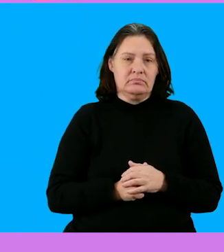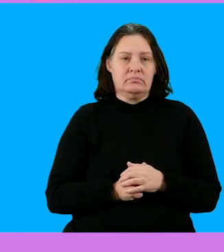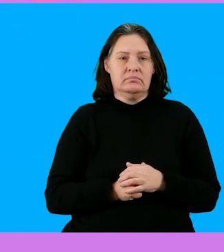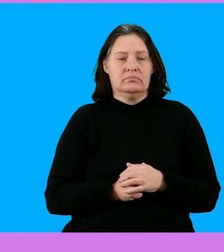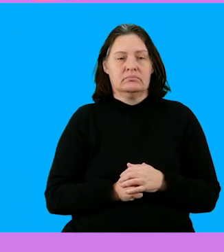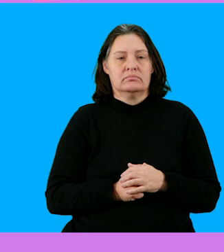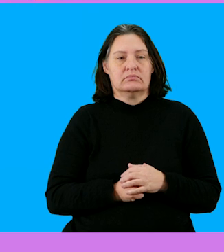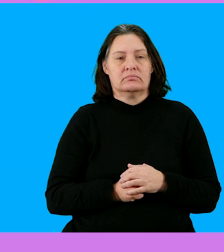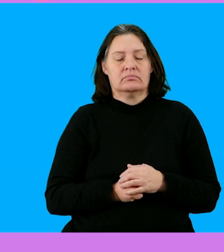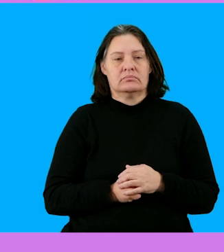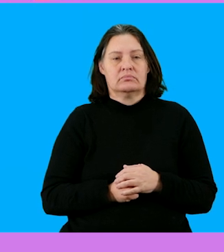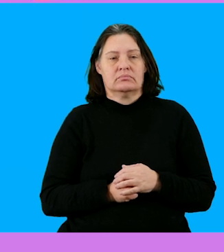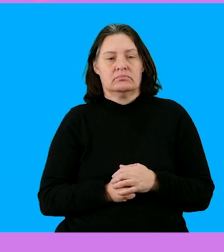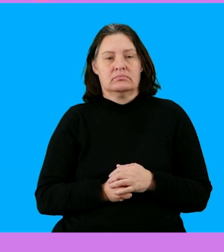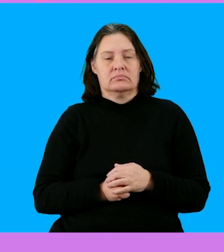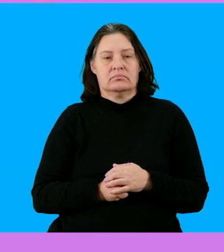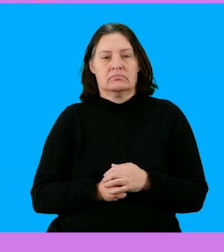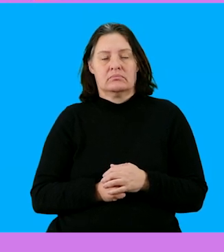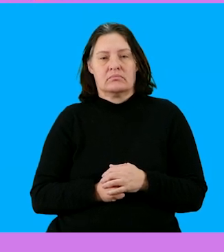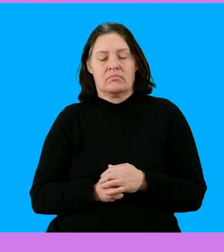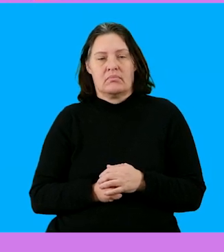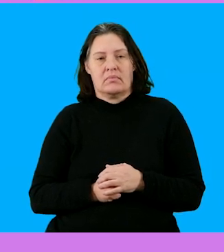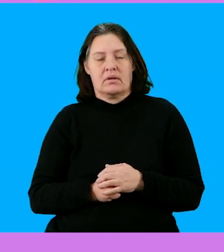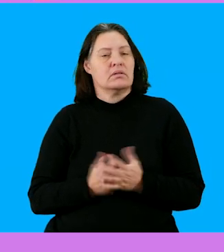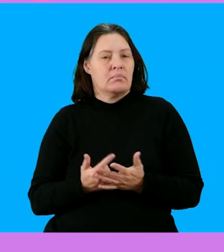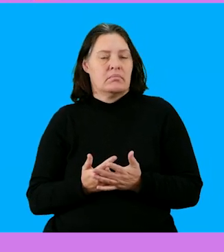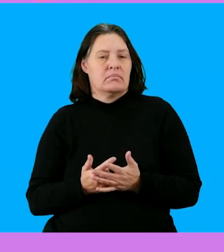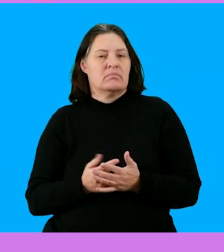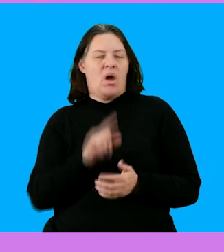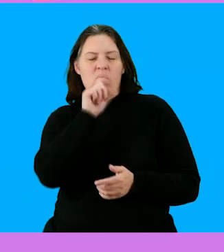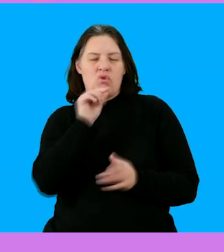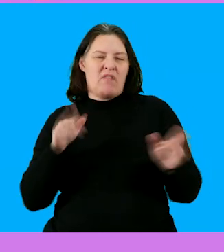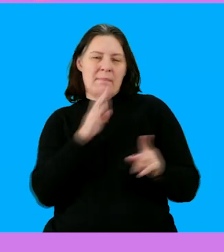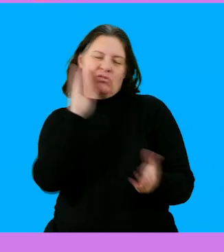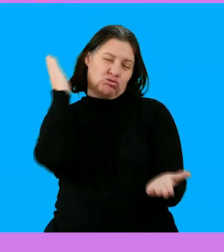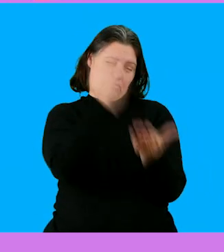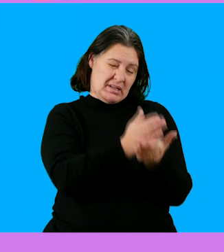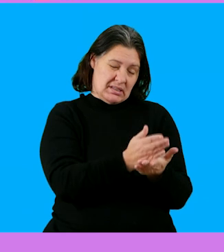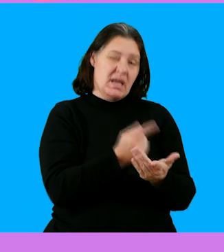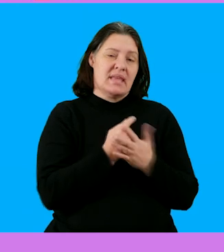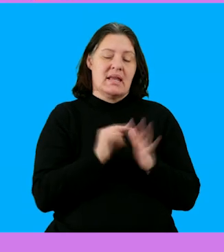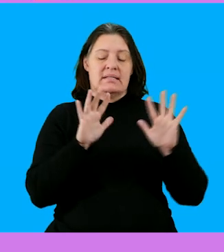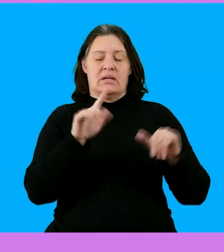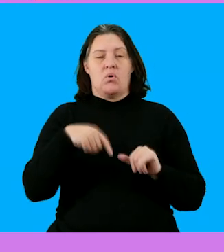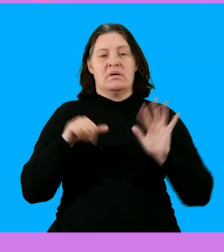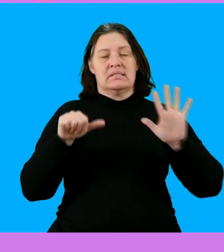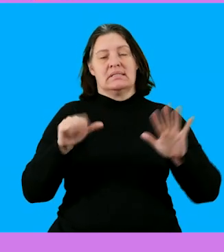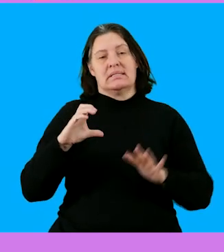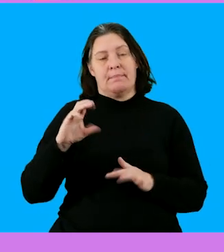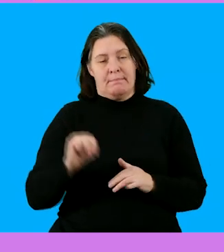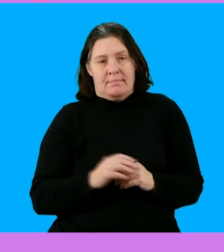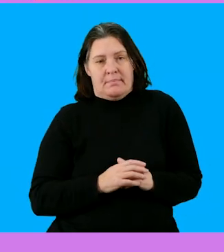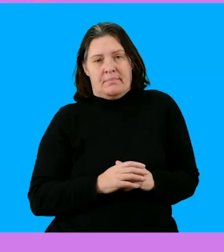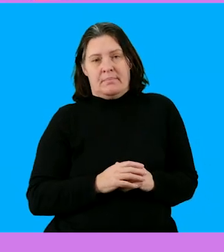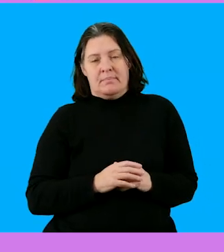line, like that, as the crow flies. That's simply what as the crow fly mean. Then I got 10.6 centimeters. So